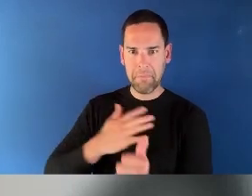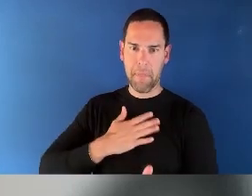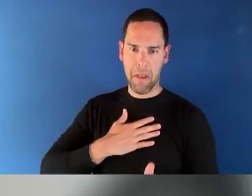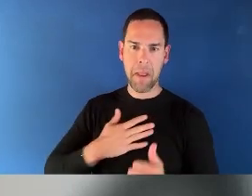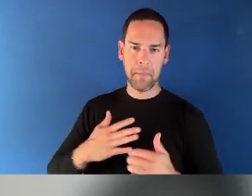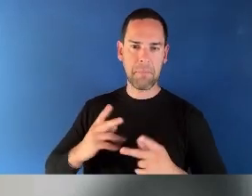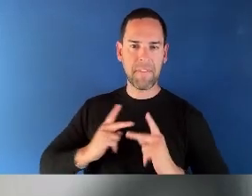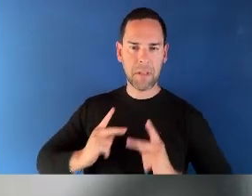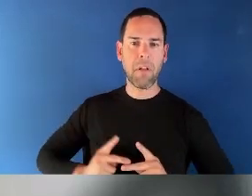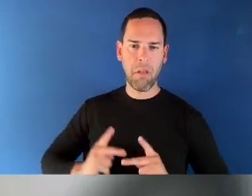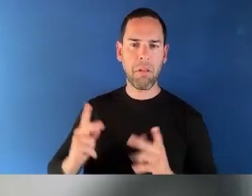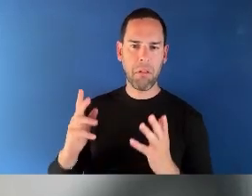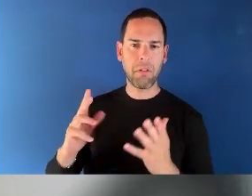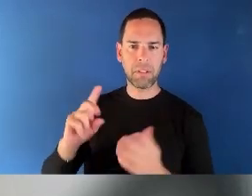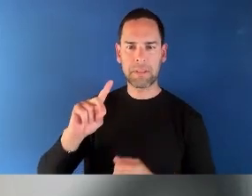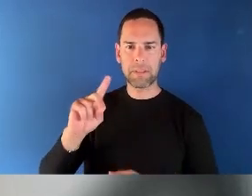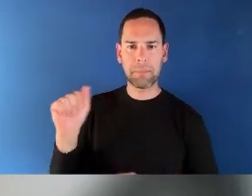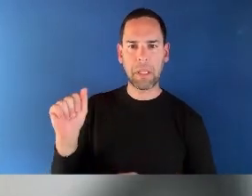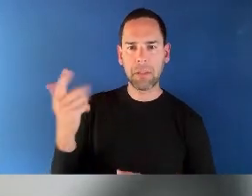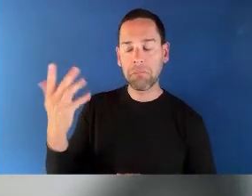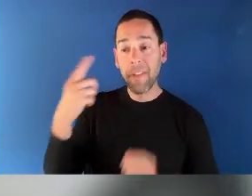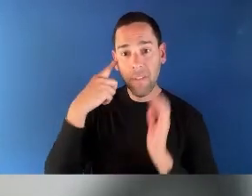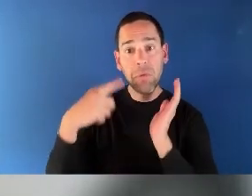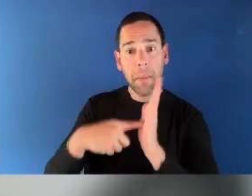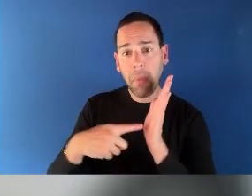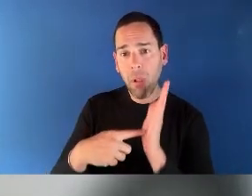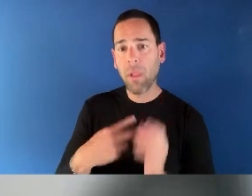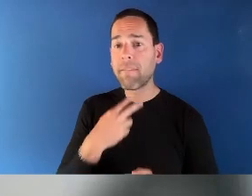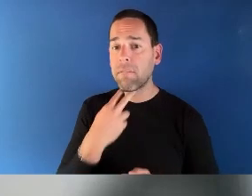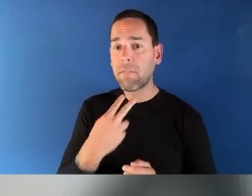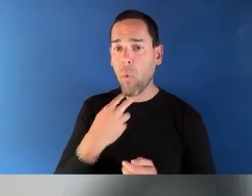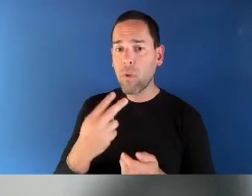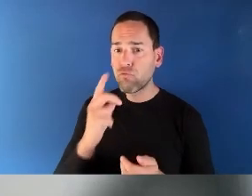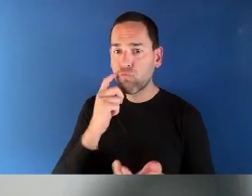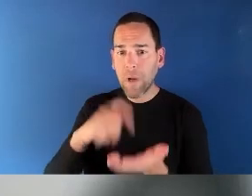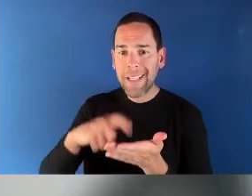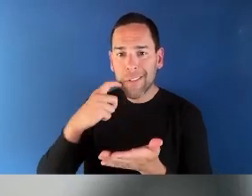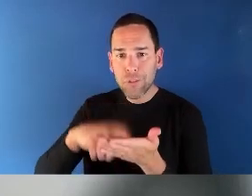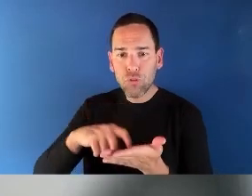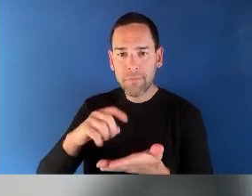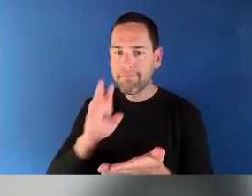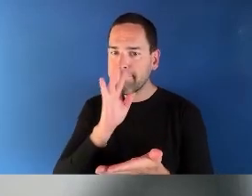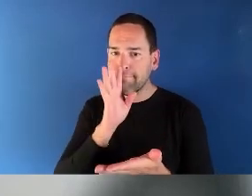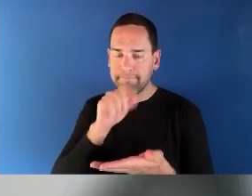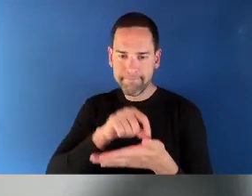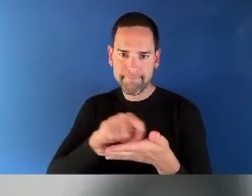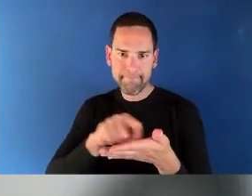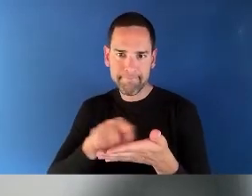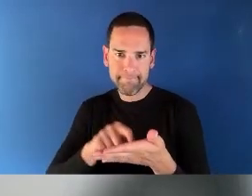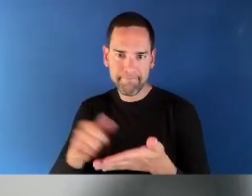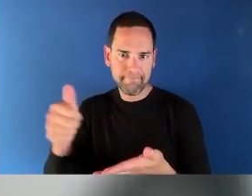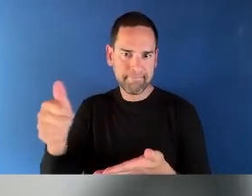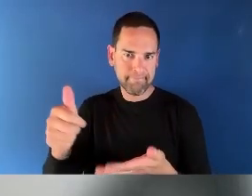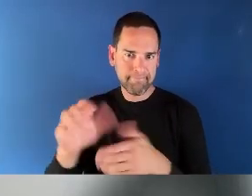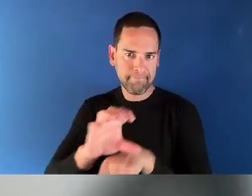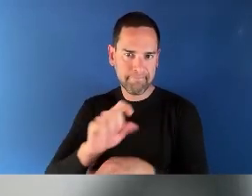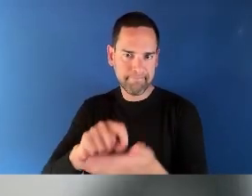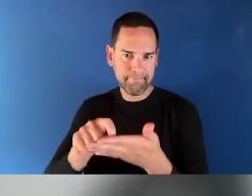So I use voice recognition for my essays, and being able to